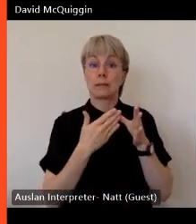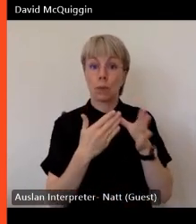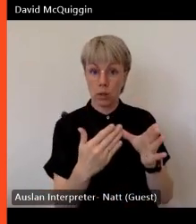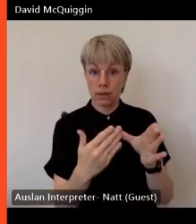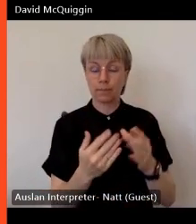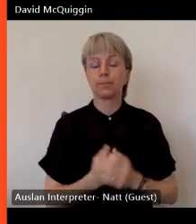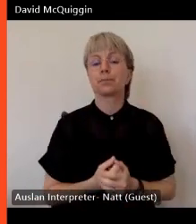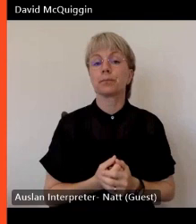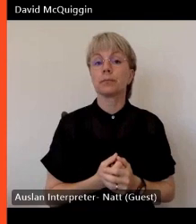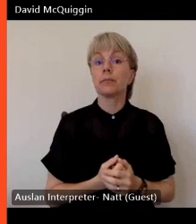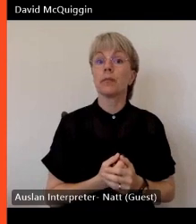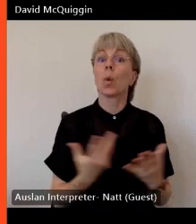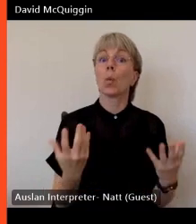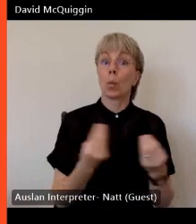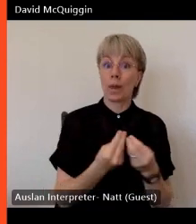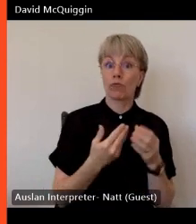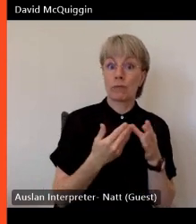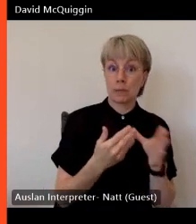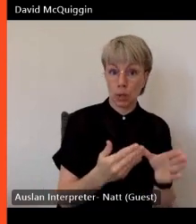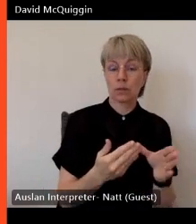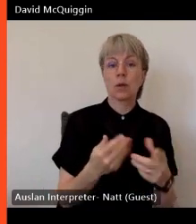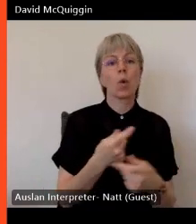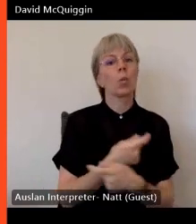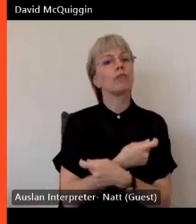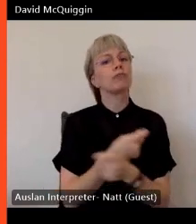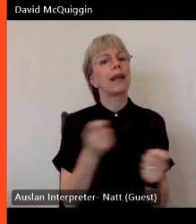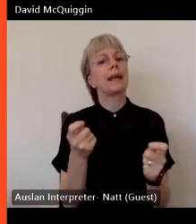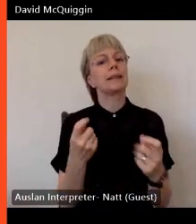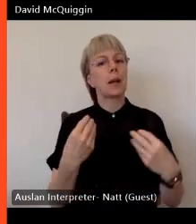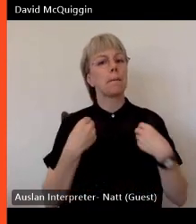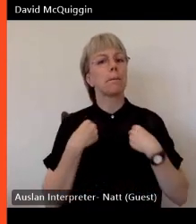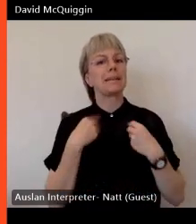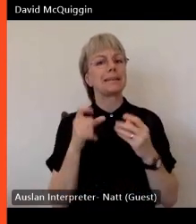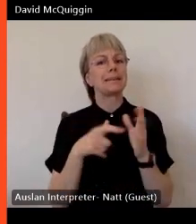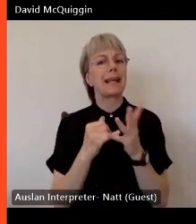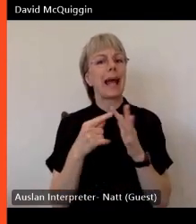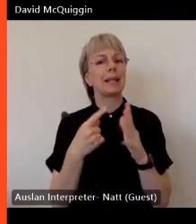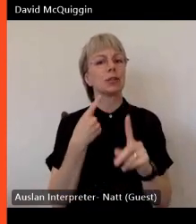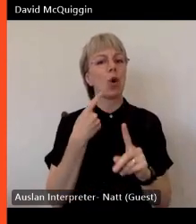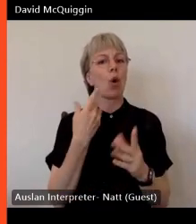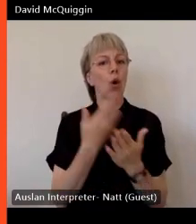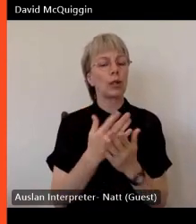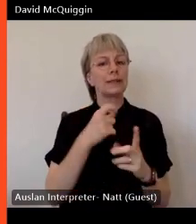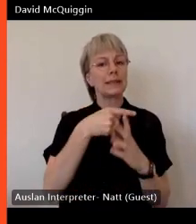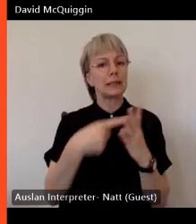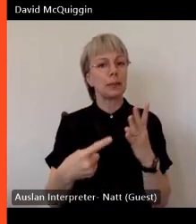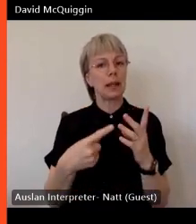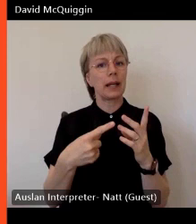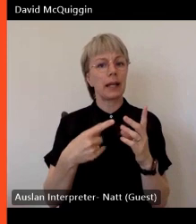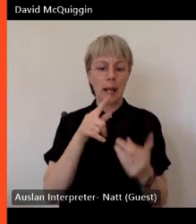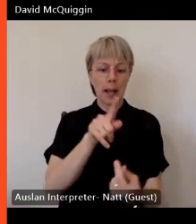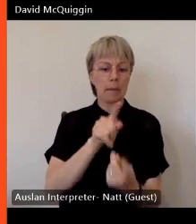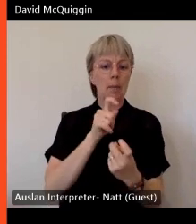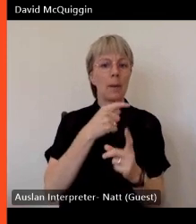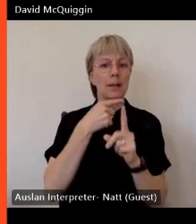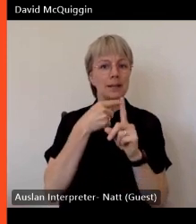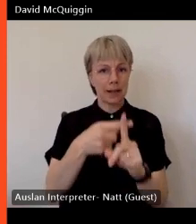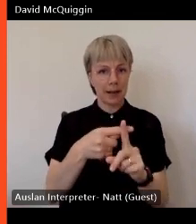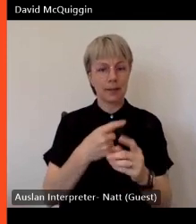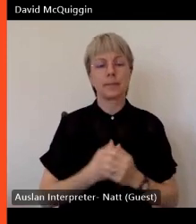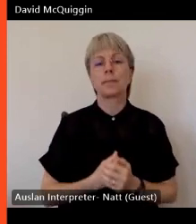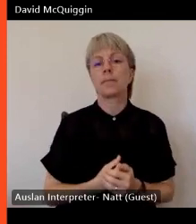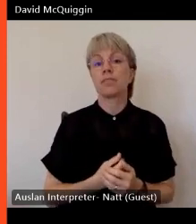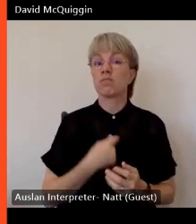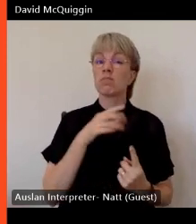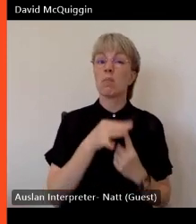we released a report on the business case for disability employment targets. As the peak body for employers advocating